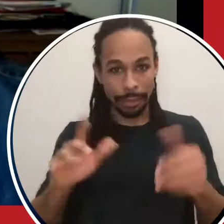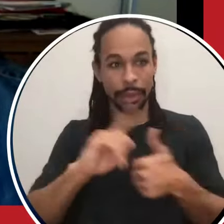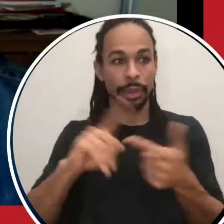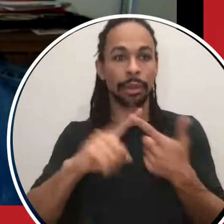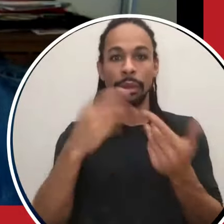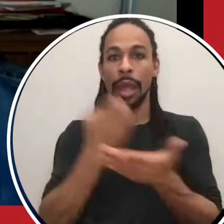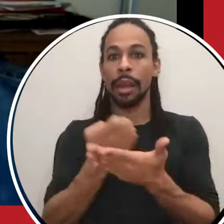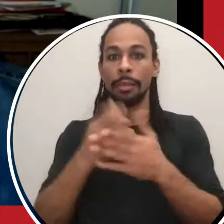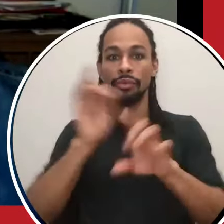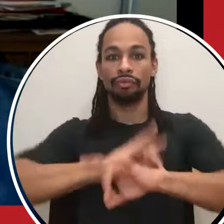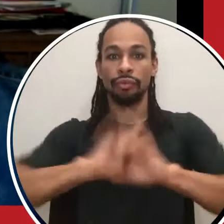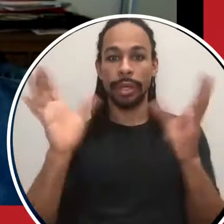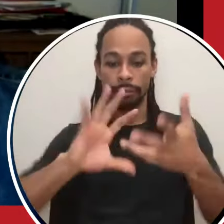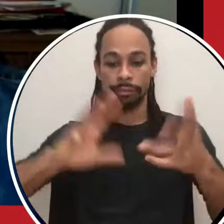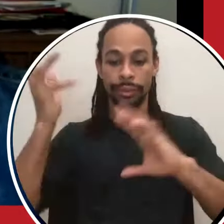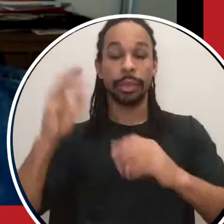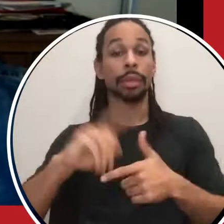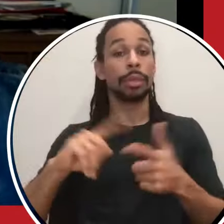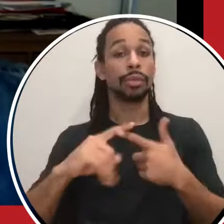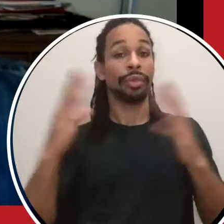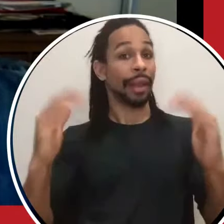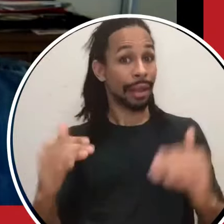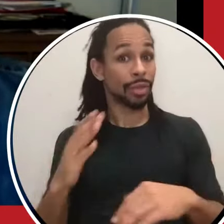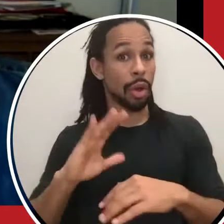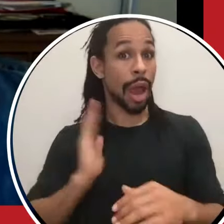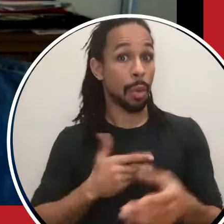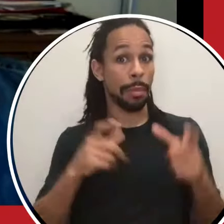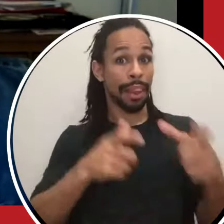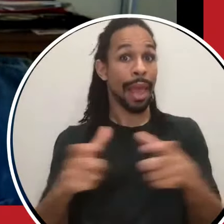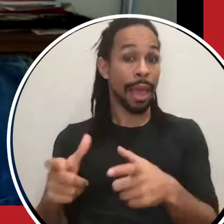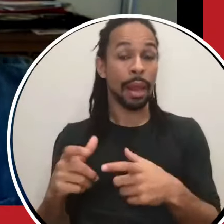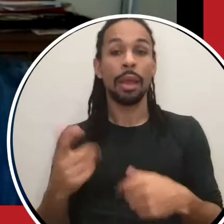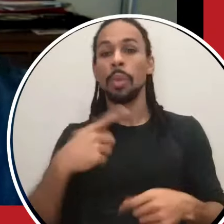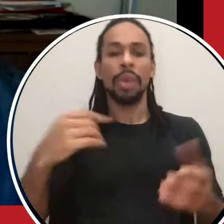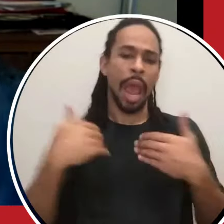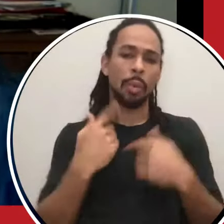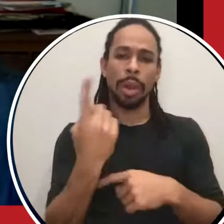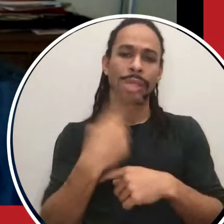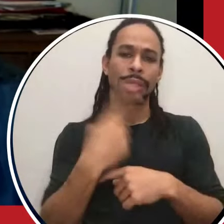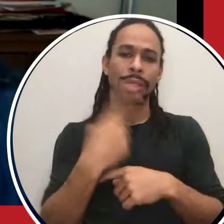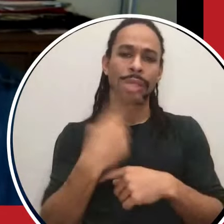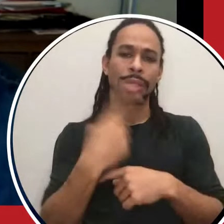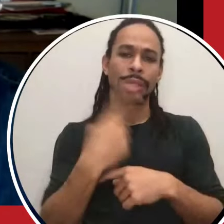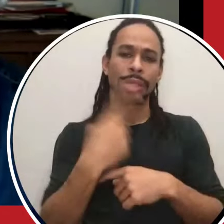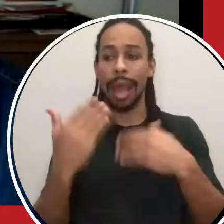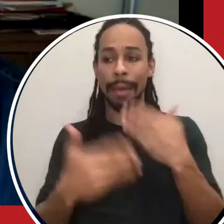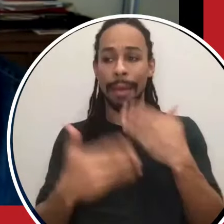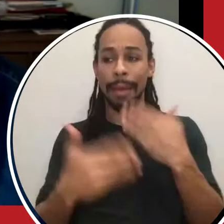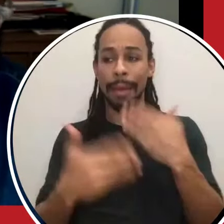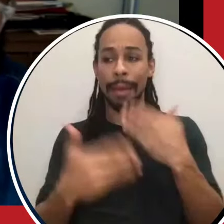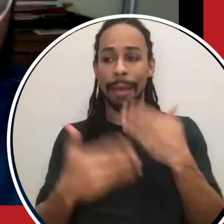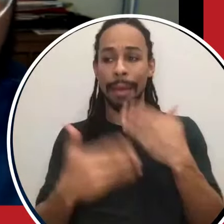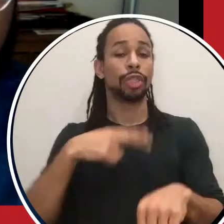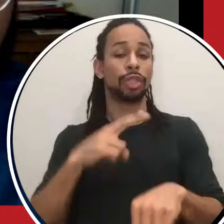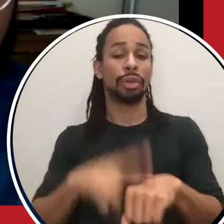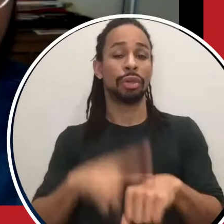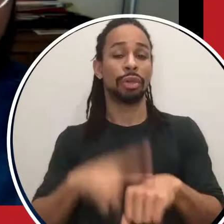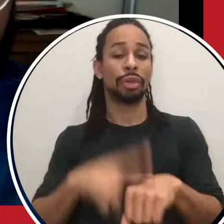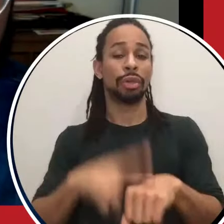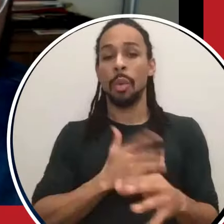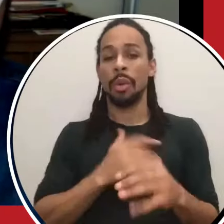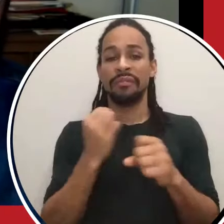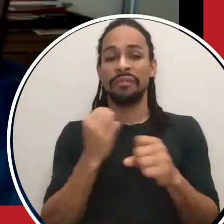plate is, you know, today, actually, we have a day of action going on nationally, our fight for our